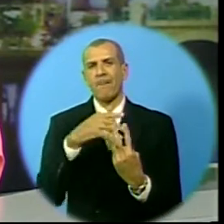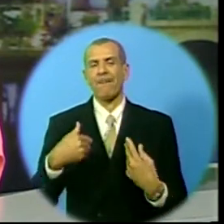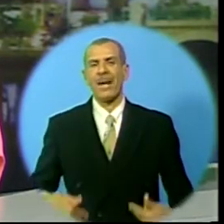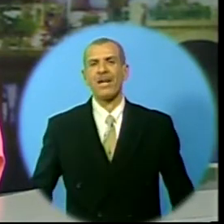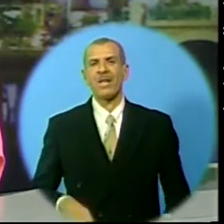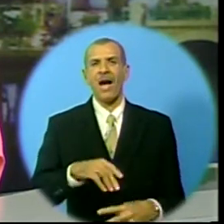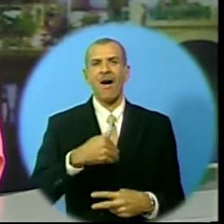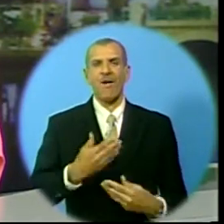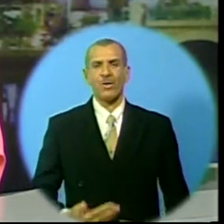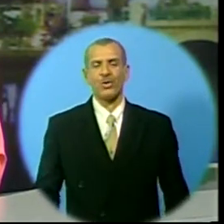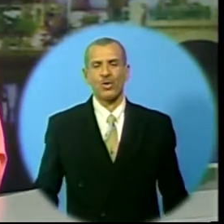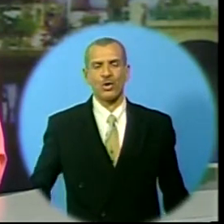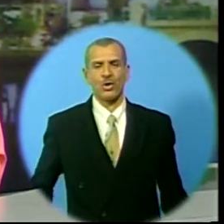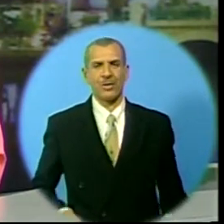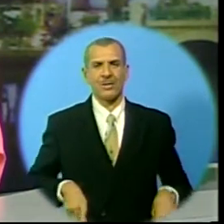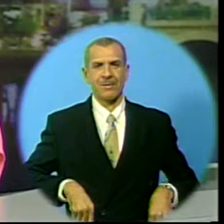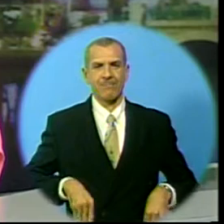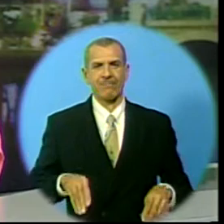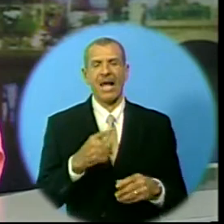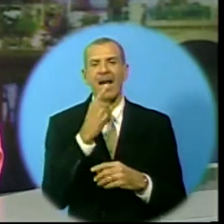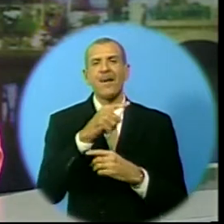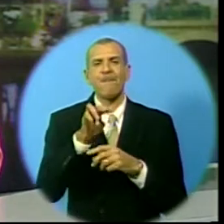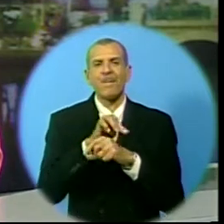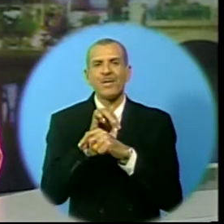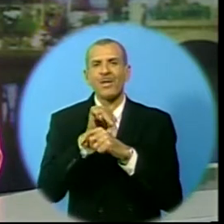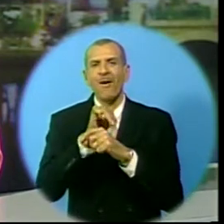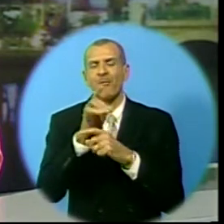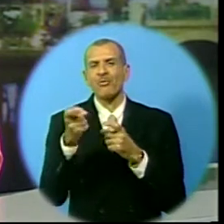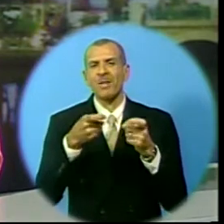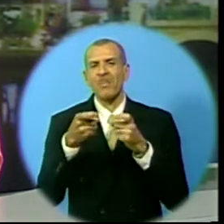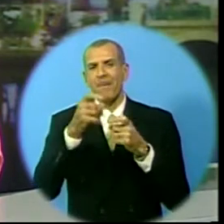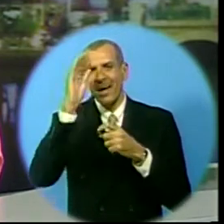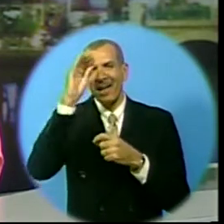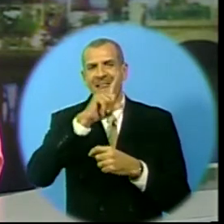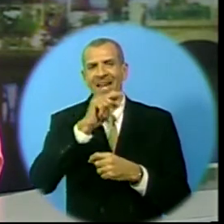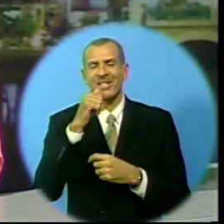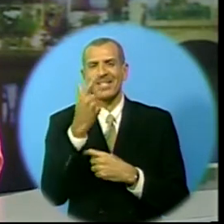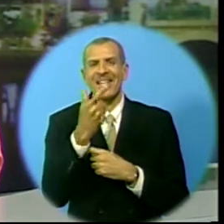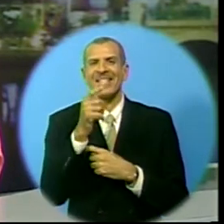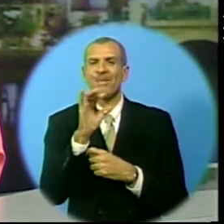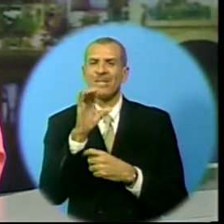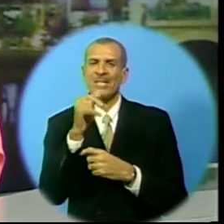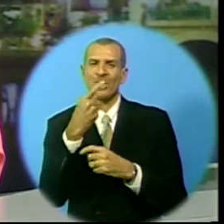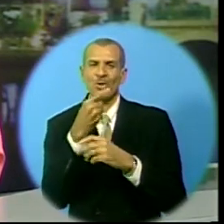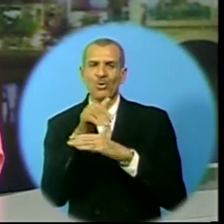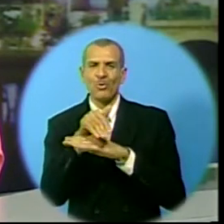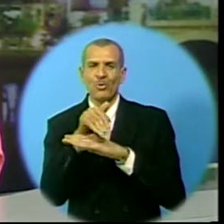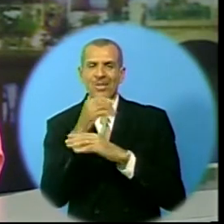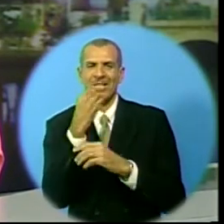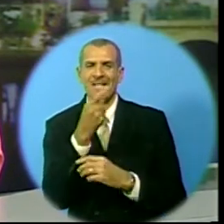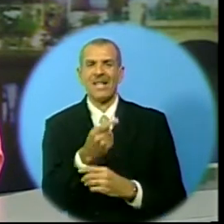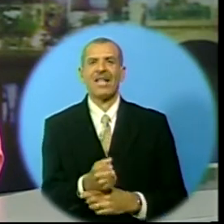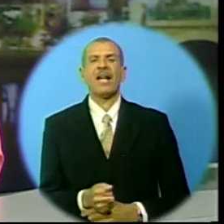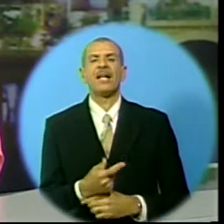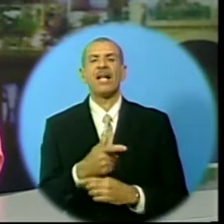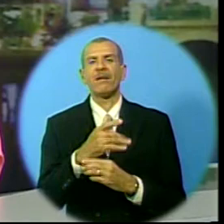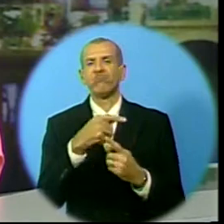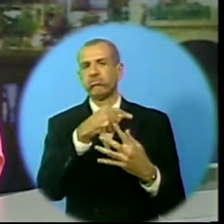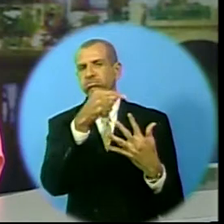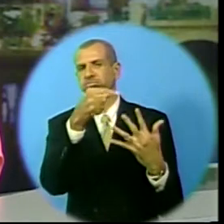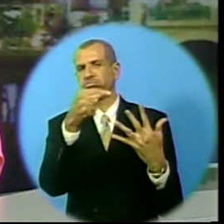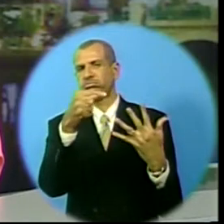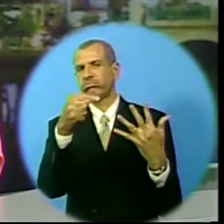or knee-length skirts. Minister of Transport Michael Lashley tells CBC News standards across the spectrum